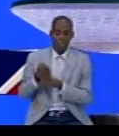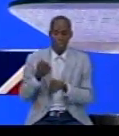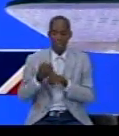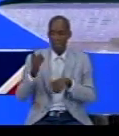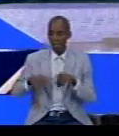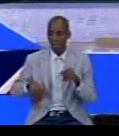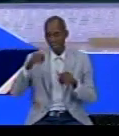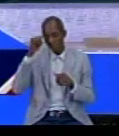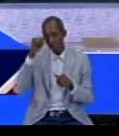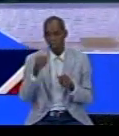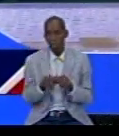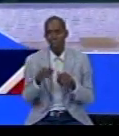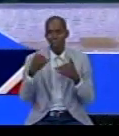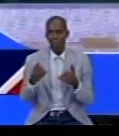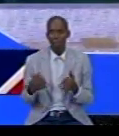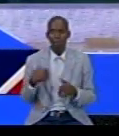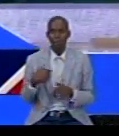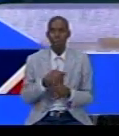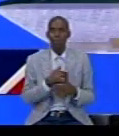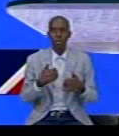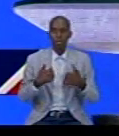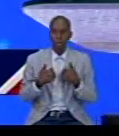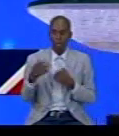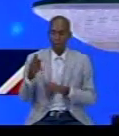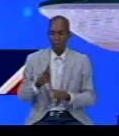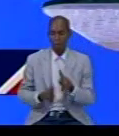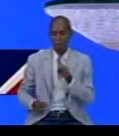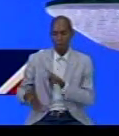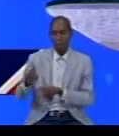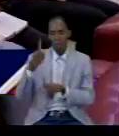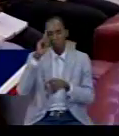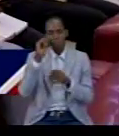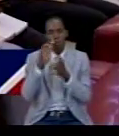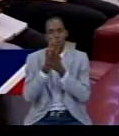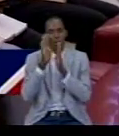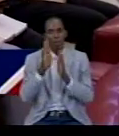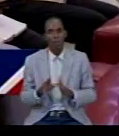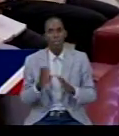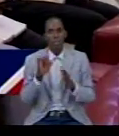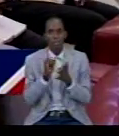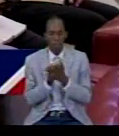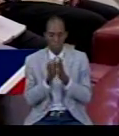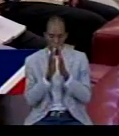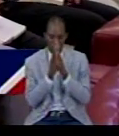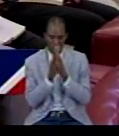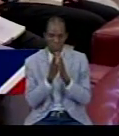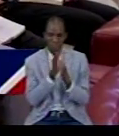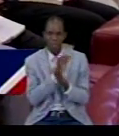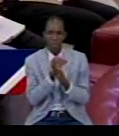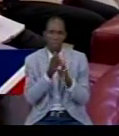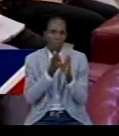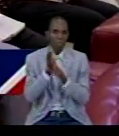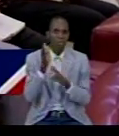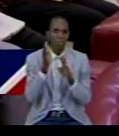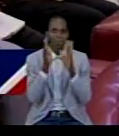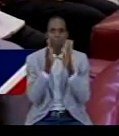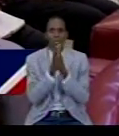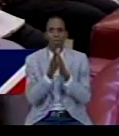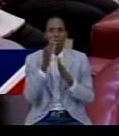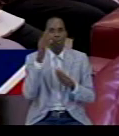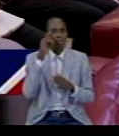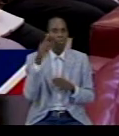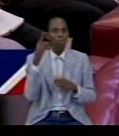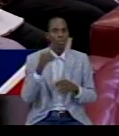we have people, believers, that prayed a decisive prayer for